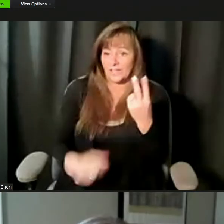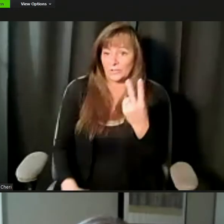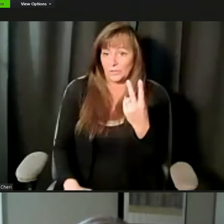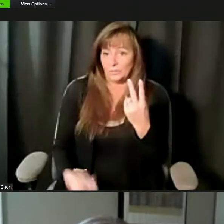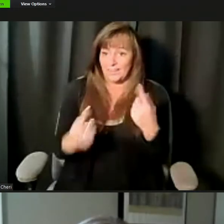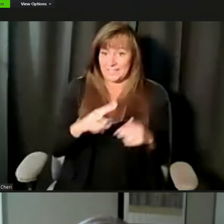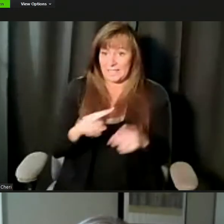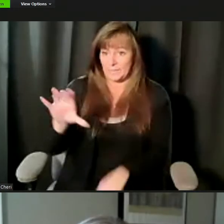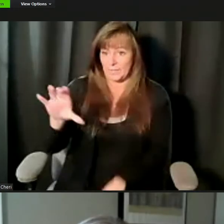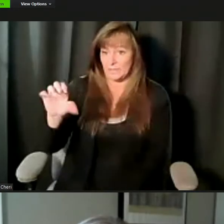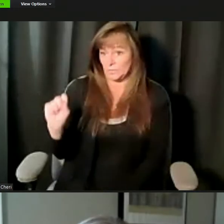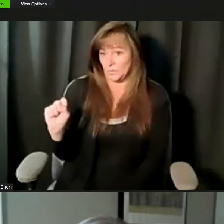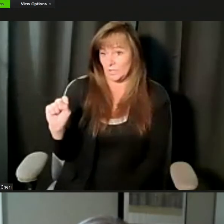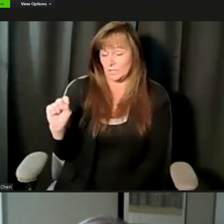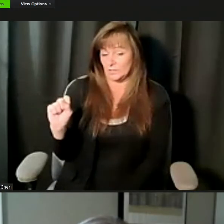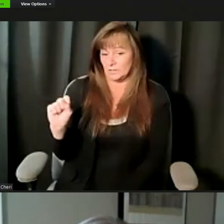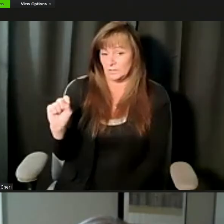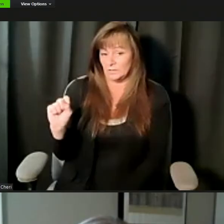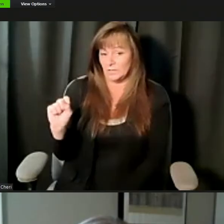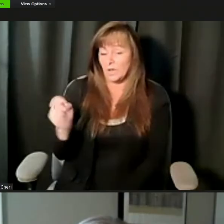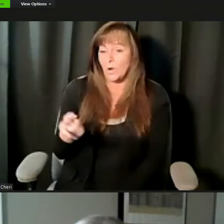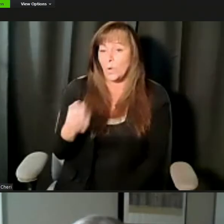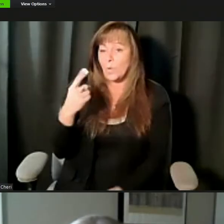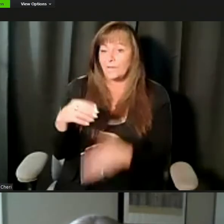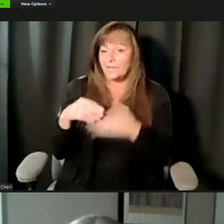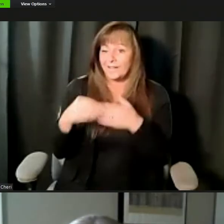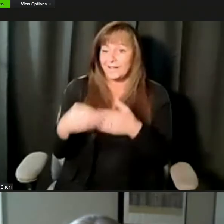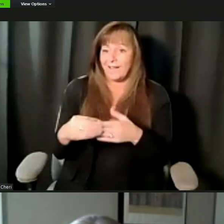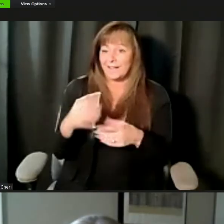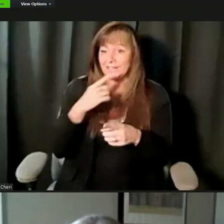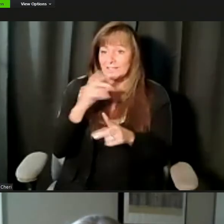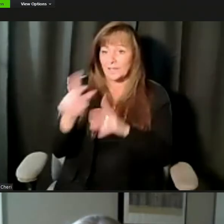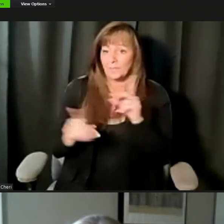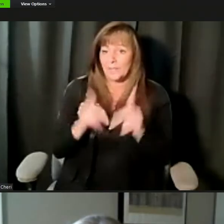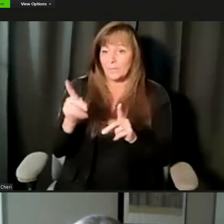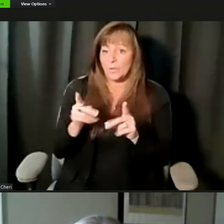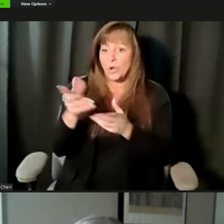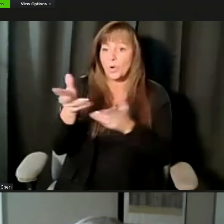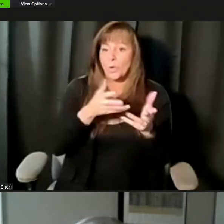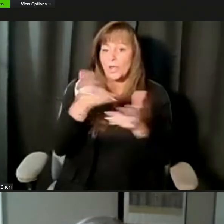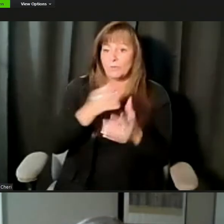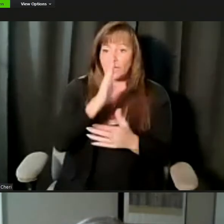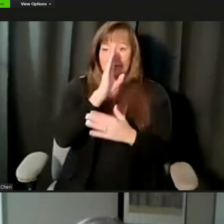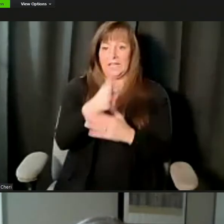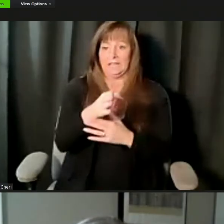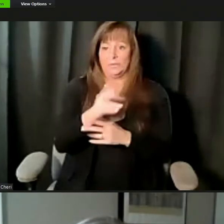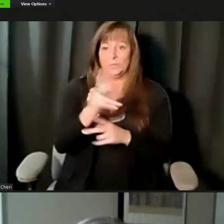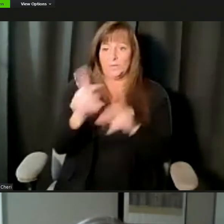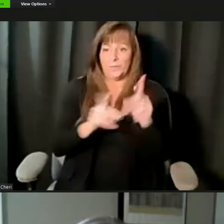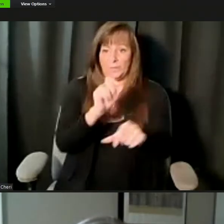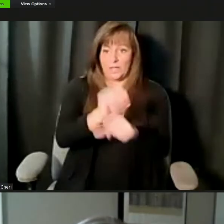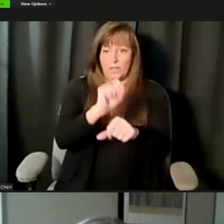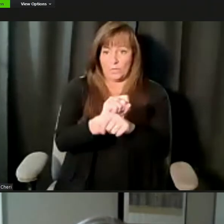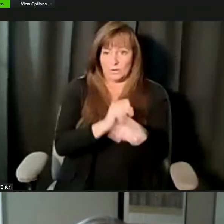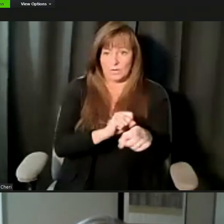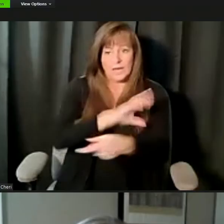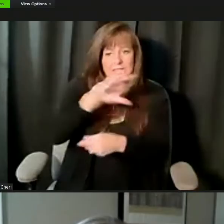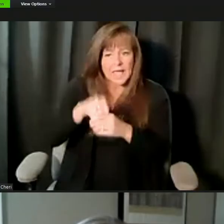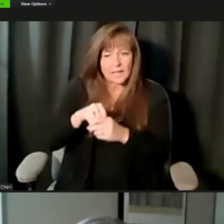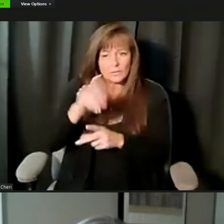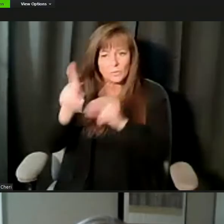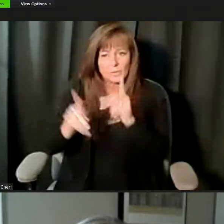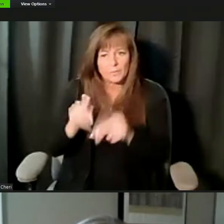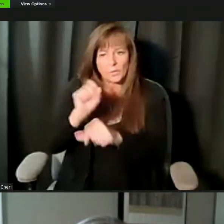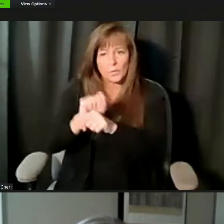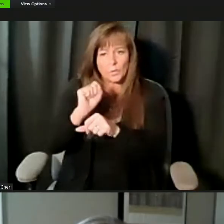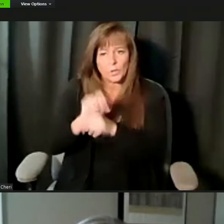spring, one of the guidelines says that it's for people who interact directly with the public at work. Does that include people in restaurants and the